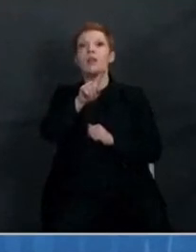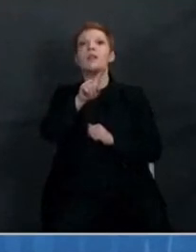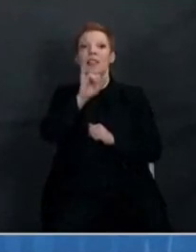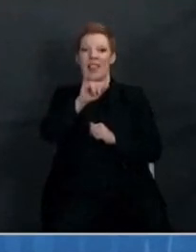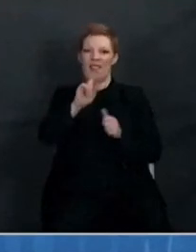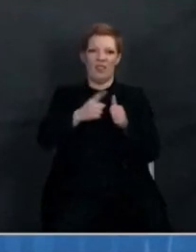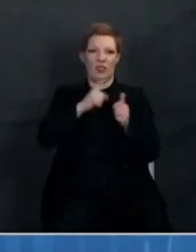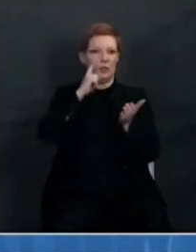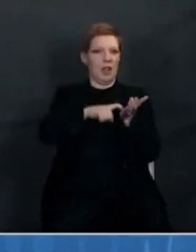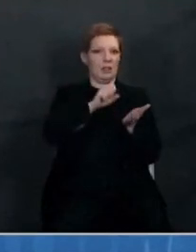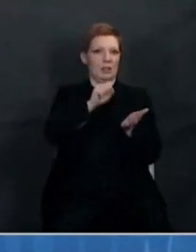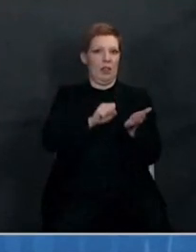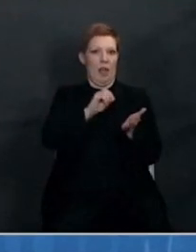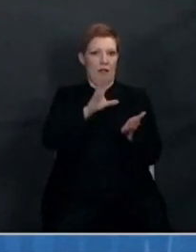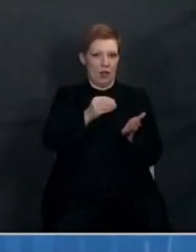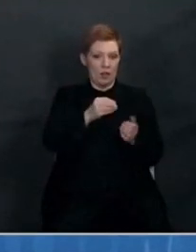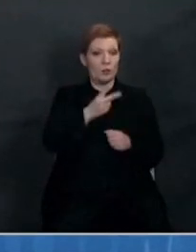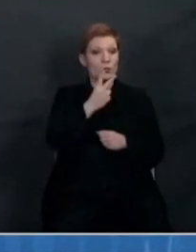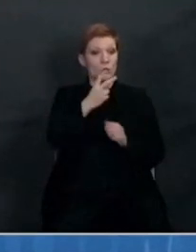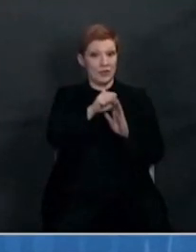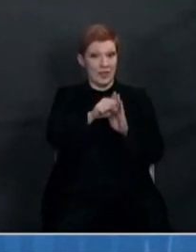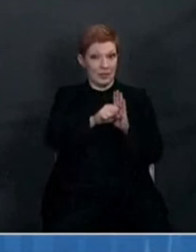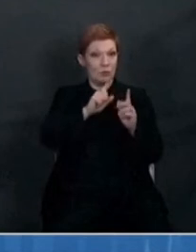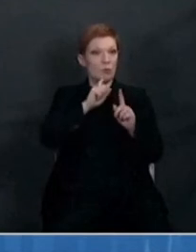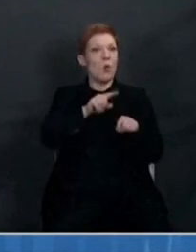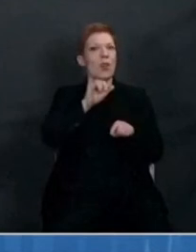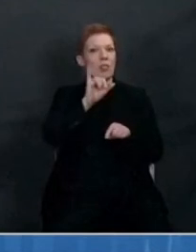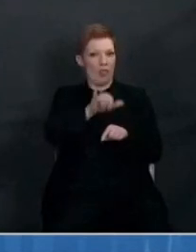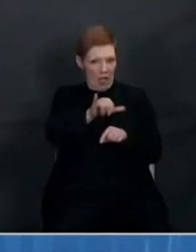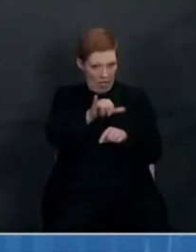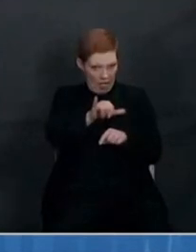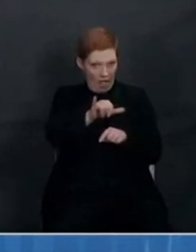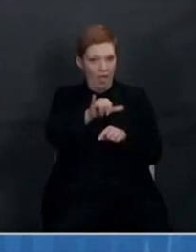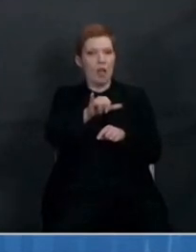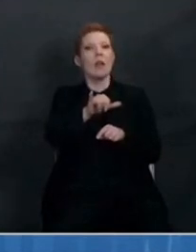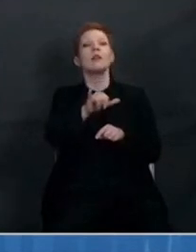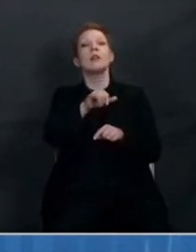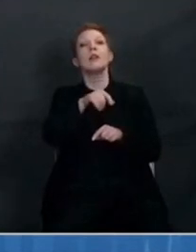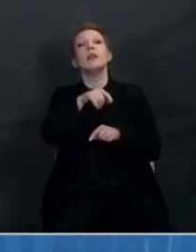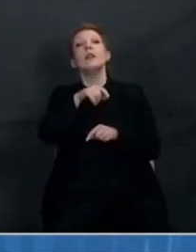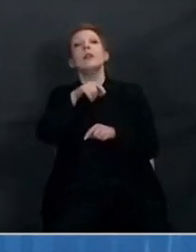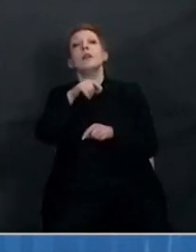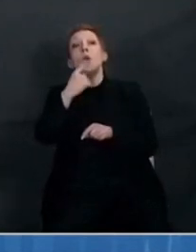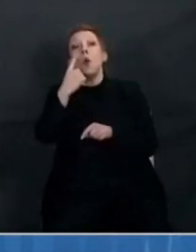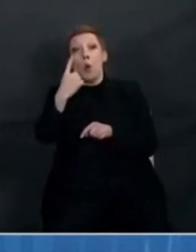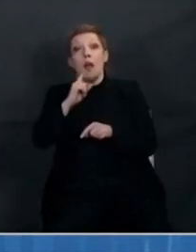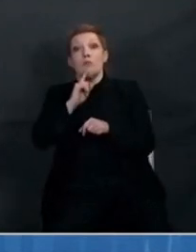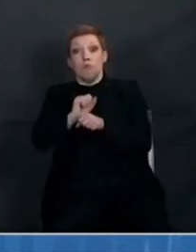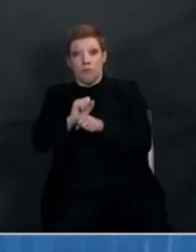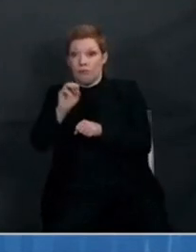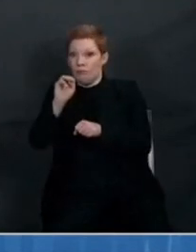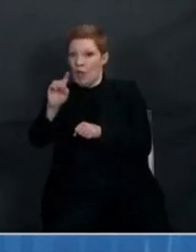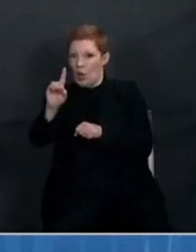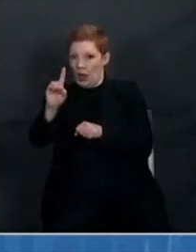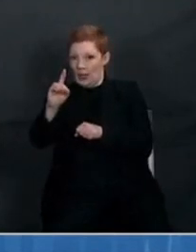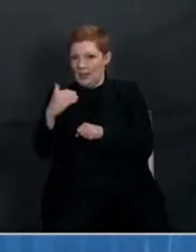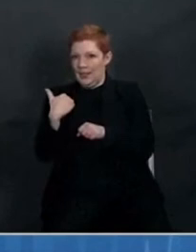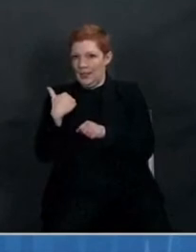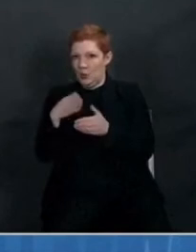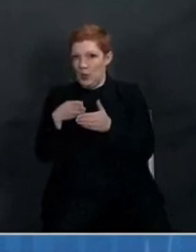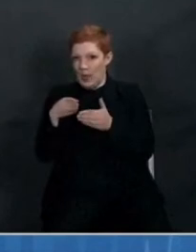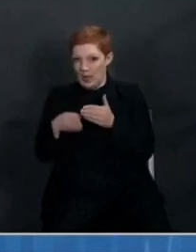Africa. Two states have reported cases of this variant. This includes one confirmed case in Maryland over the weekend and